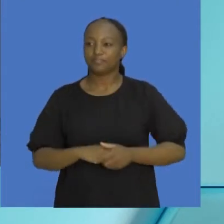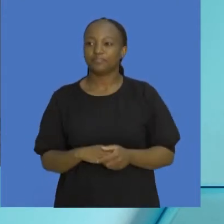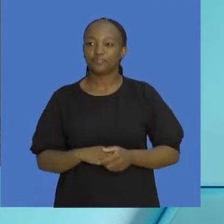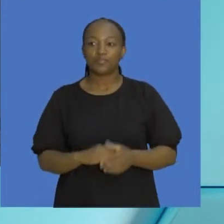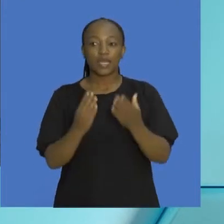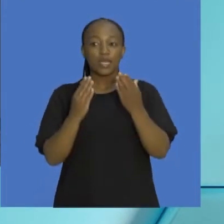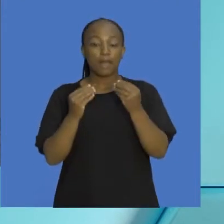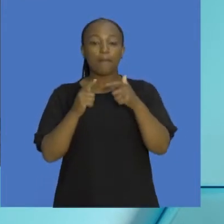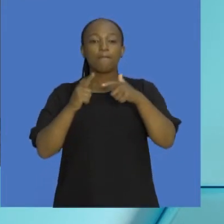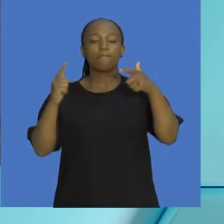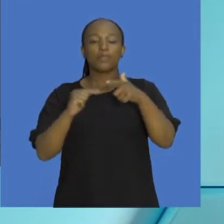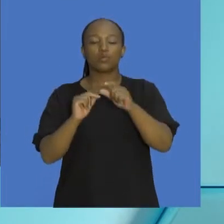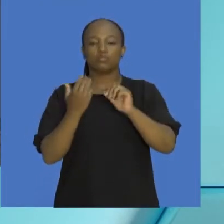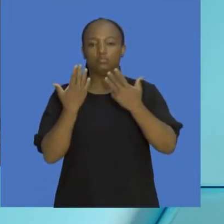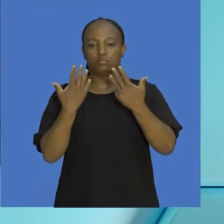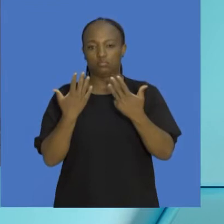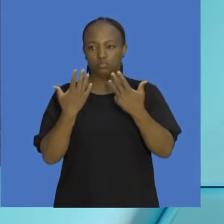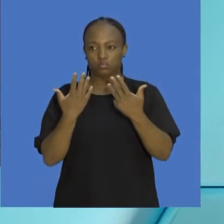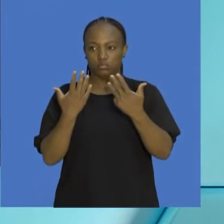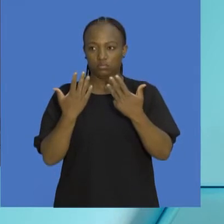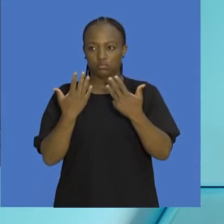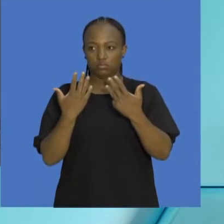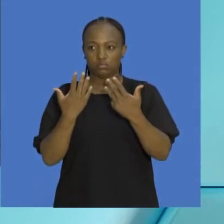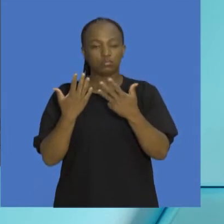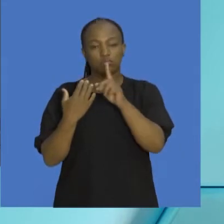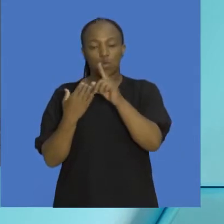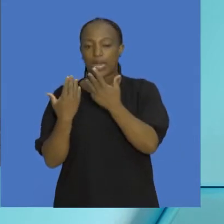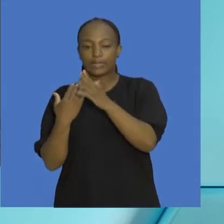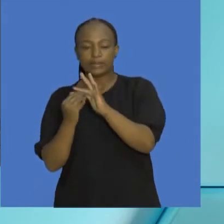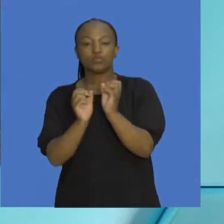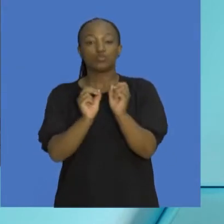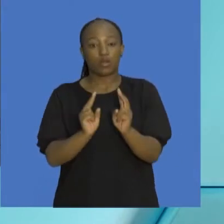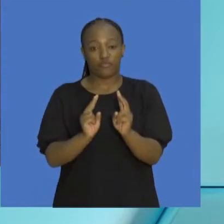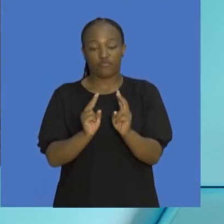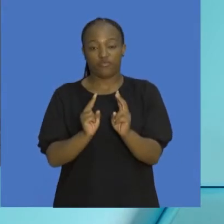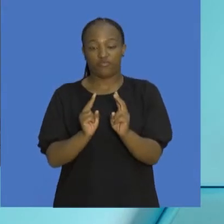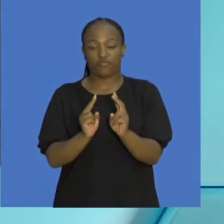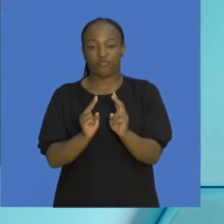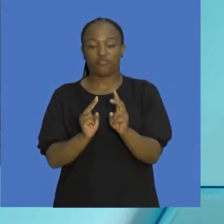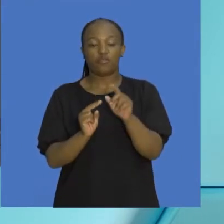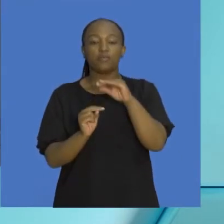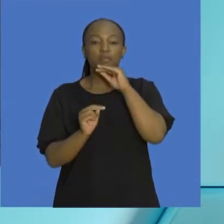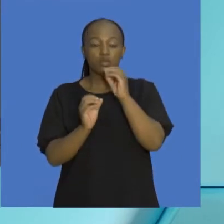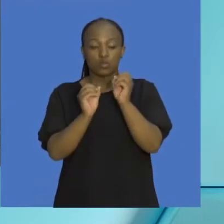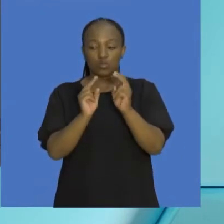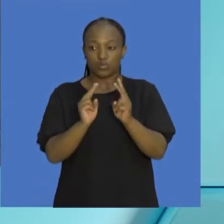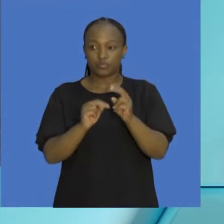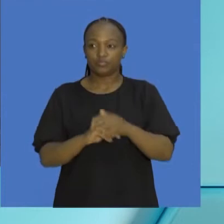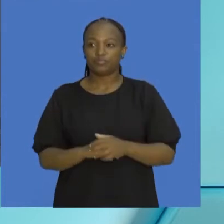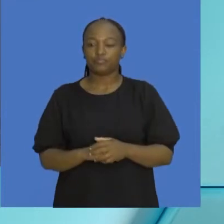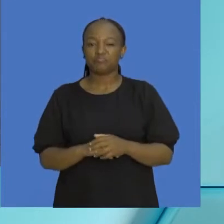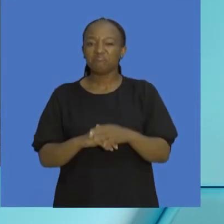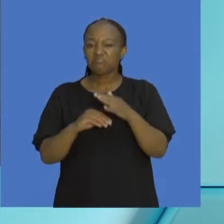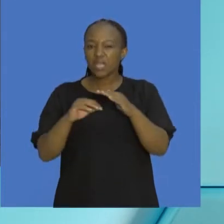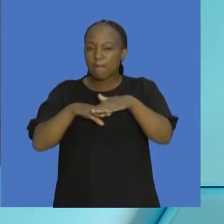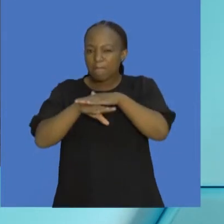maximum value is 9. The maximum value, is 12. So this would be 12. And what is